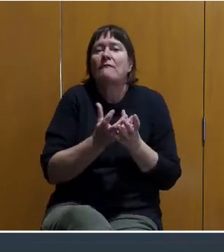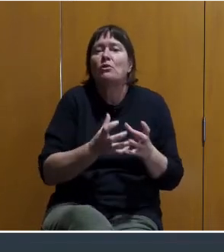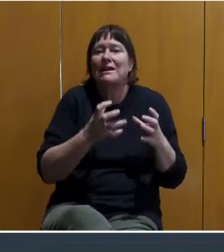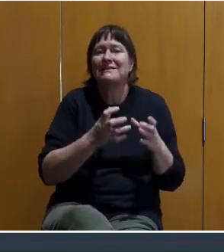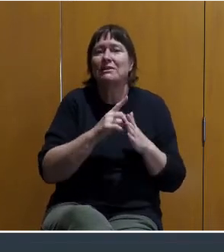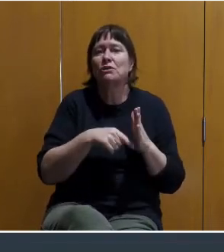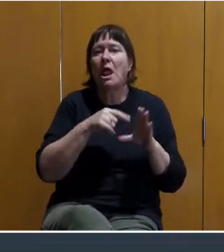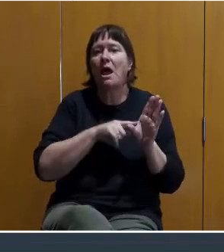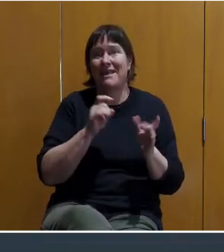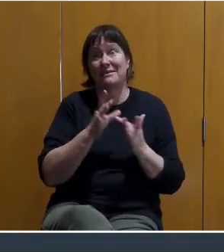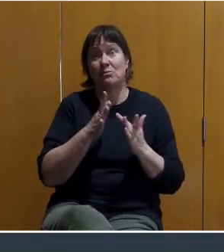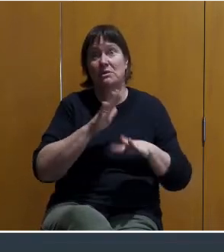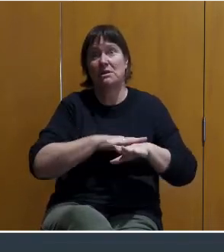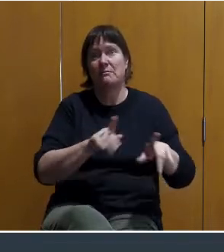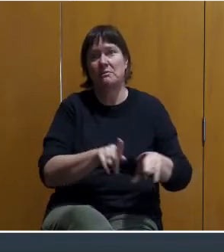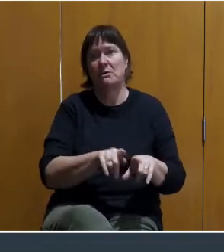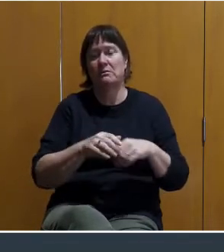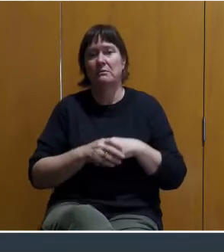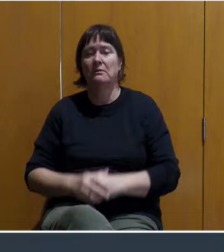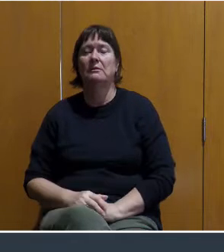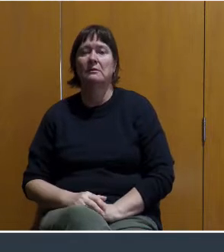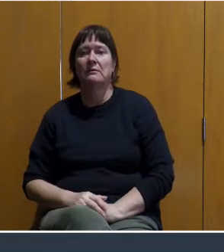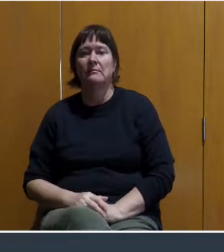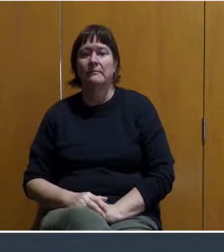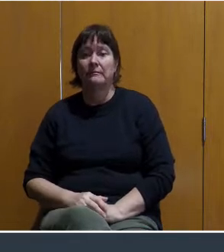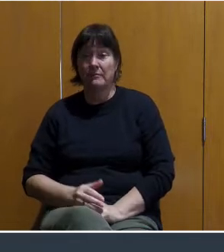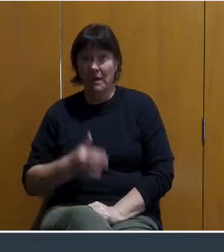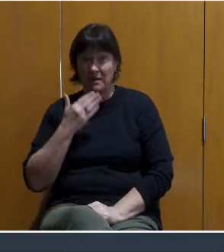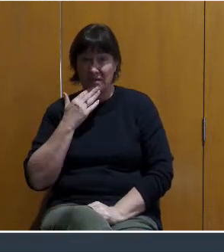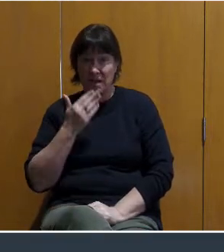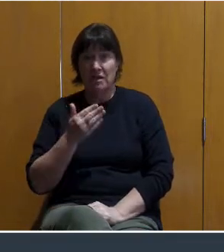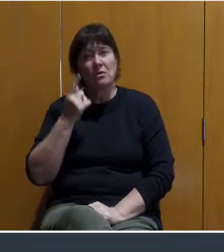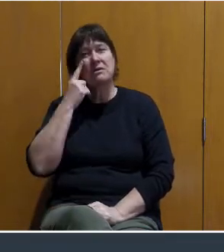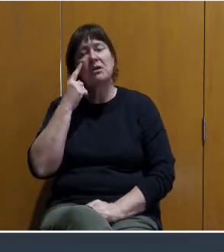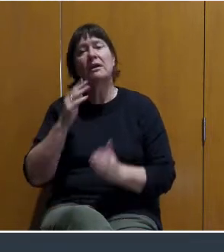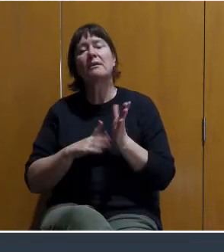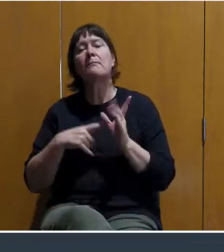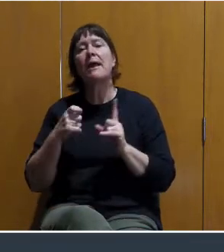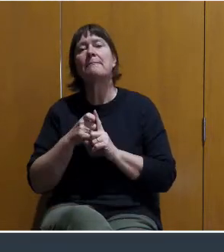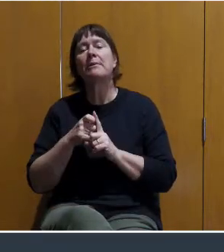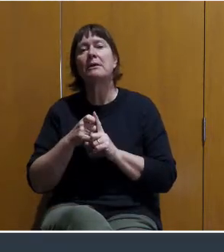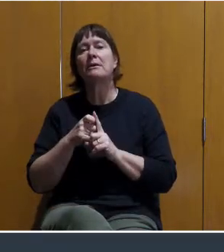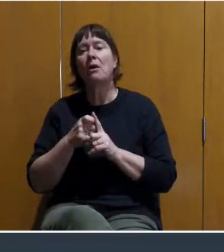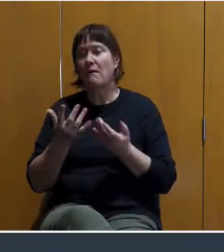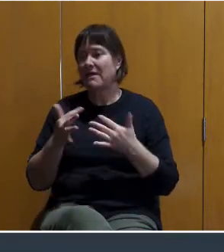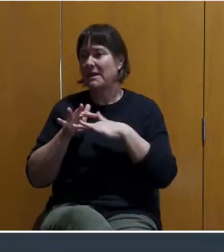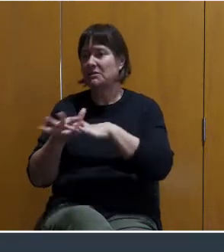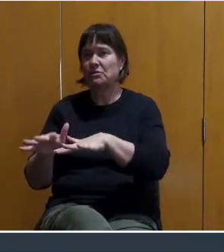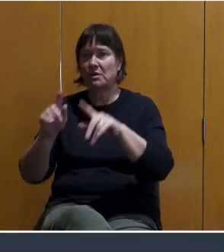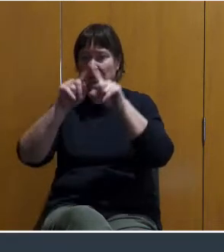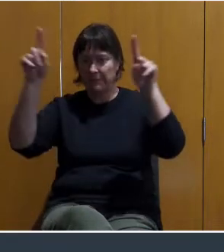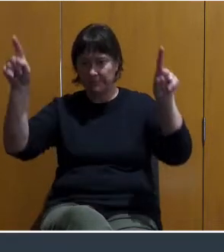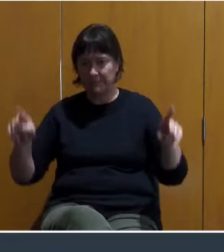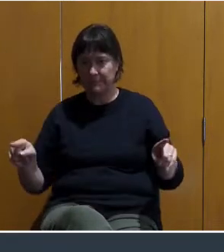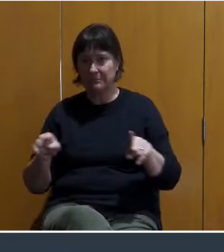Thank you. And I was just looking at that map of the estuary, and I think that wider West